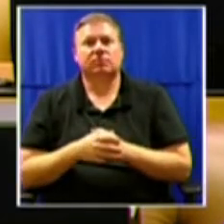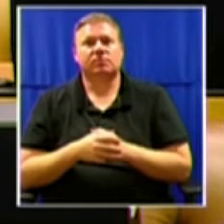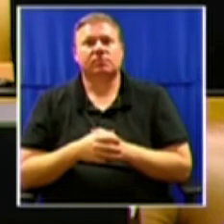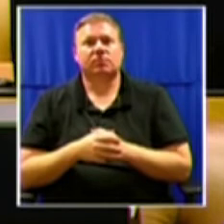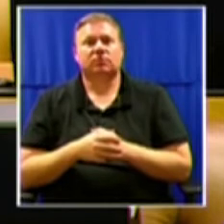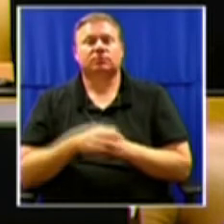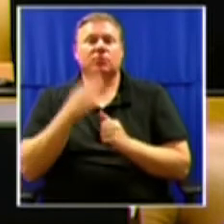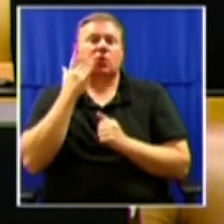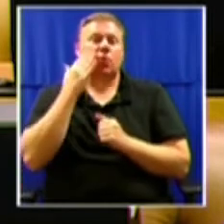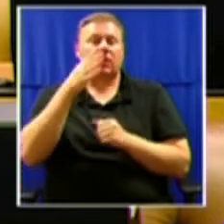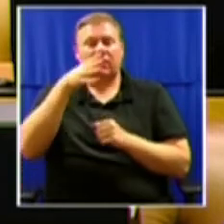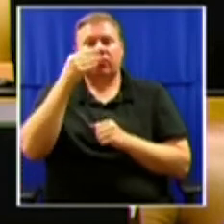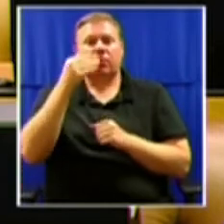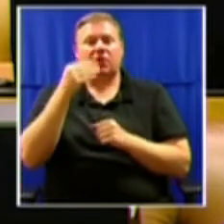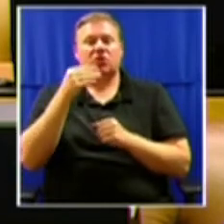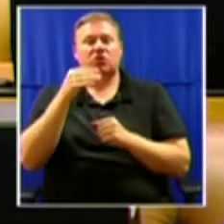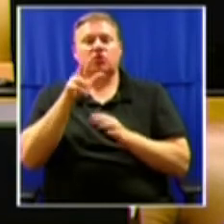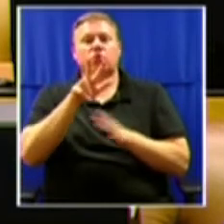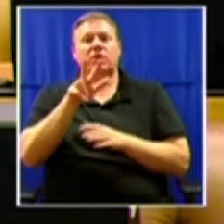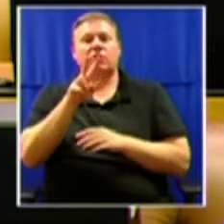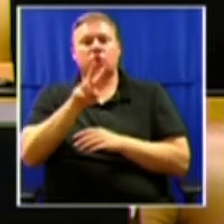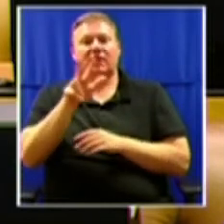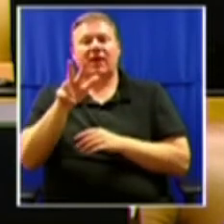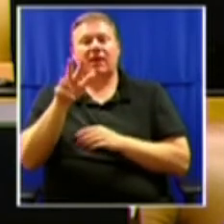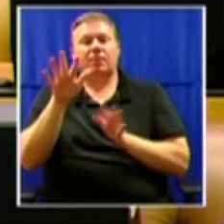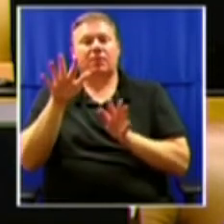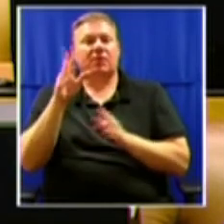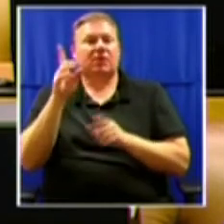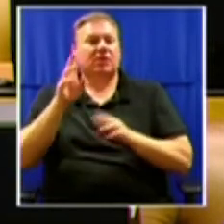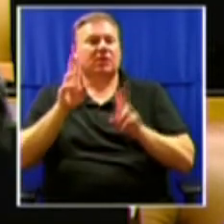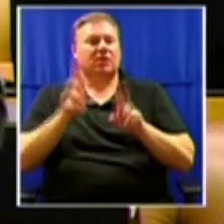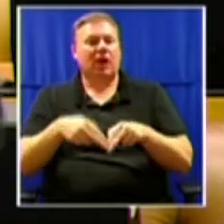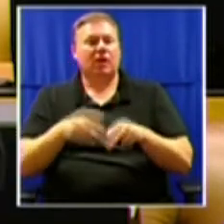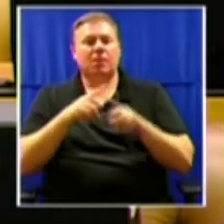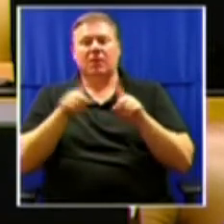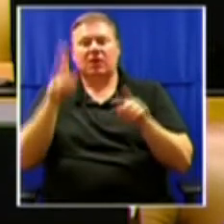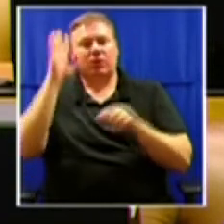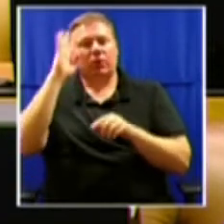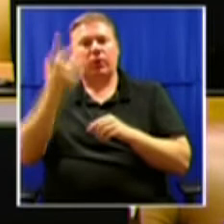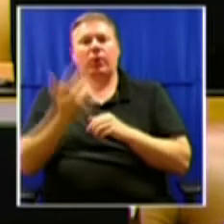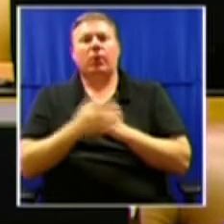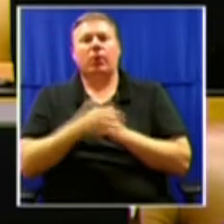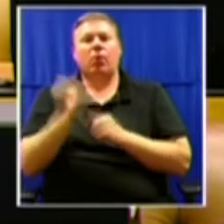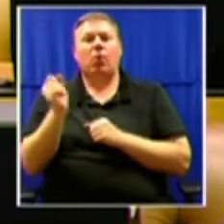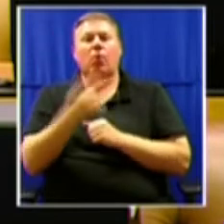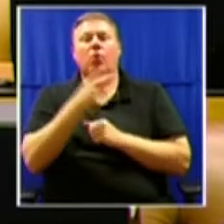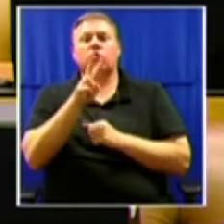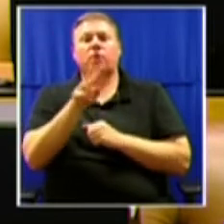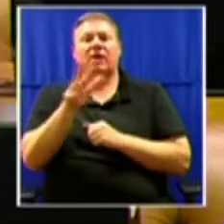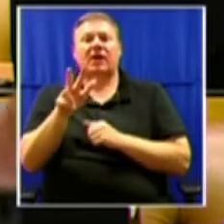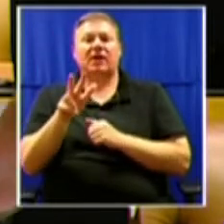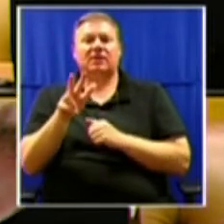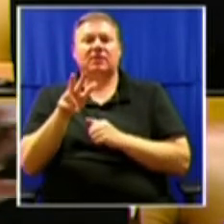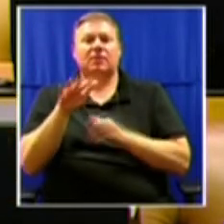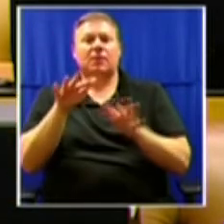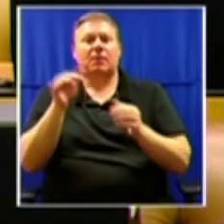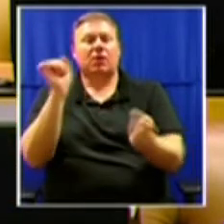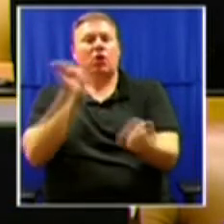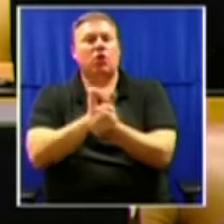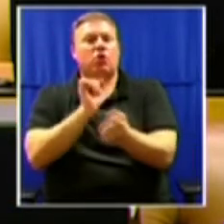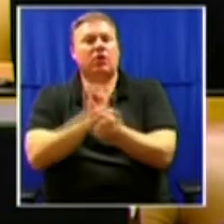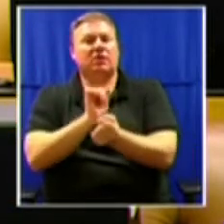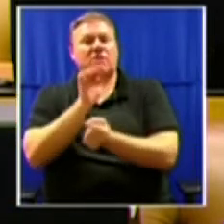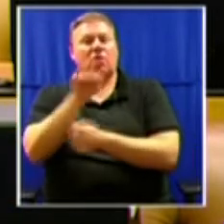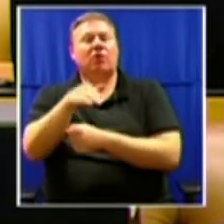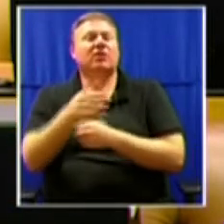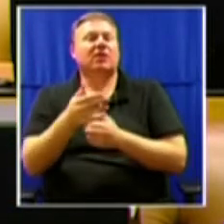is that 28 people died, and then you do not know that all 28 people were arrested after that. I agree